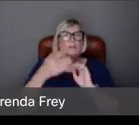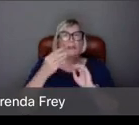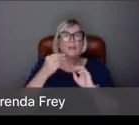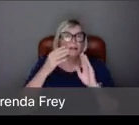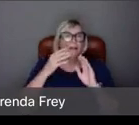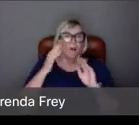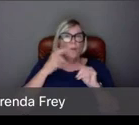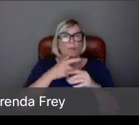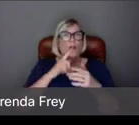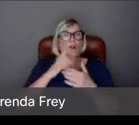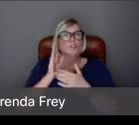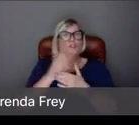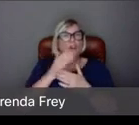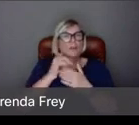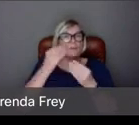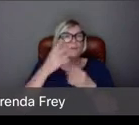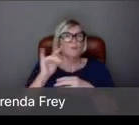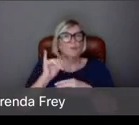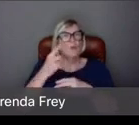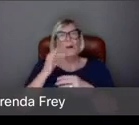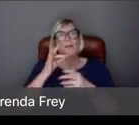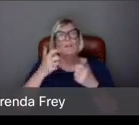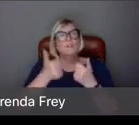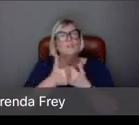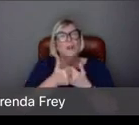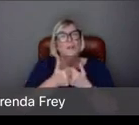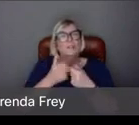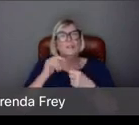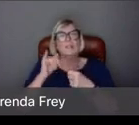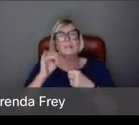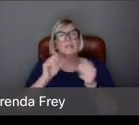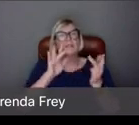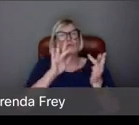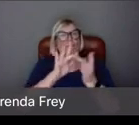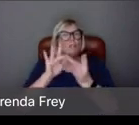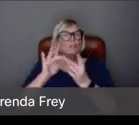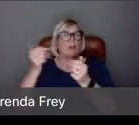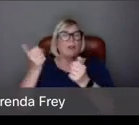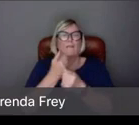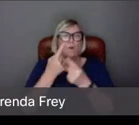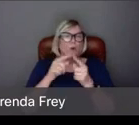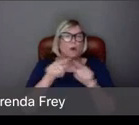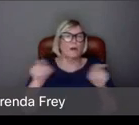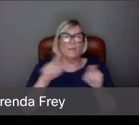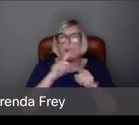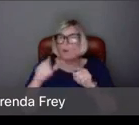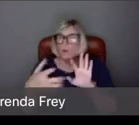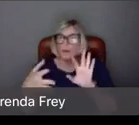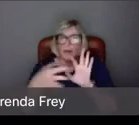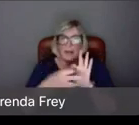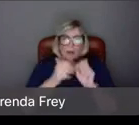that information. But I will say one of the challenges is just reaching everyone. Are you connected with